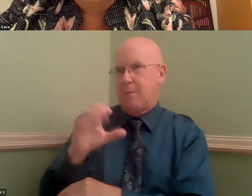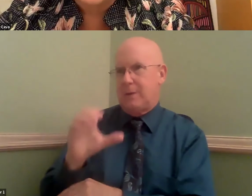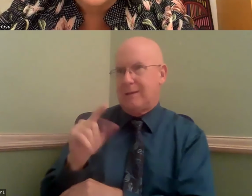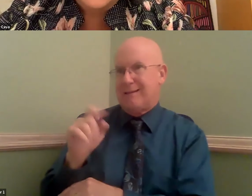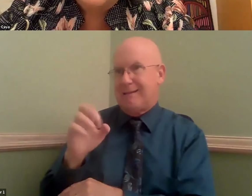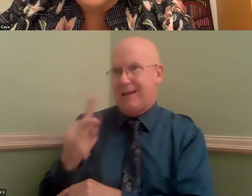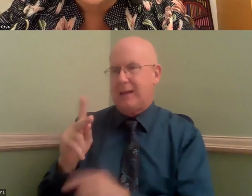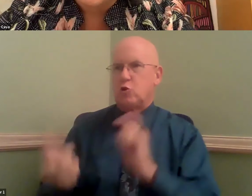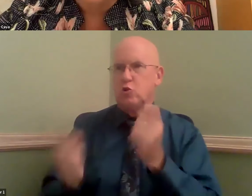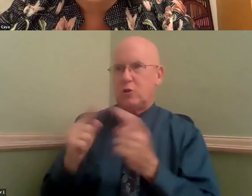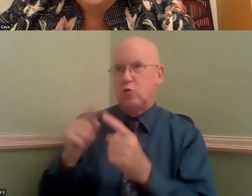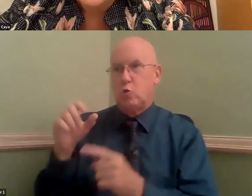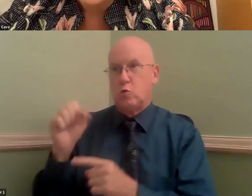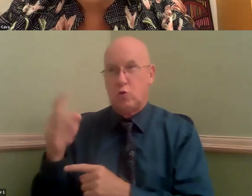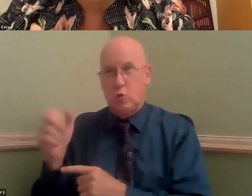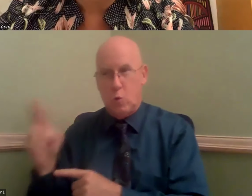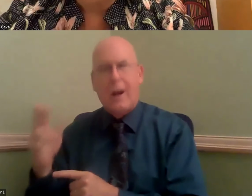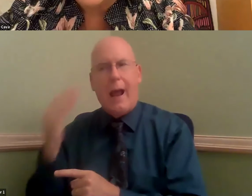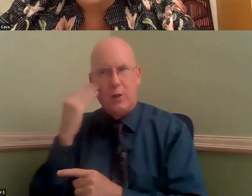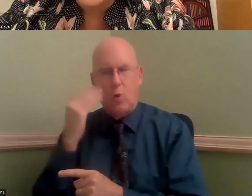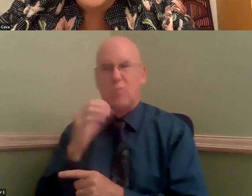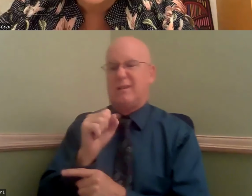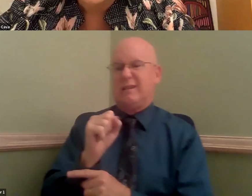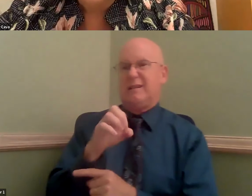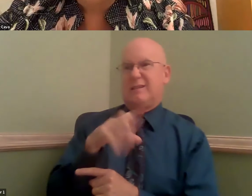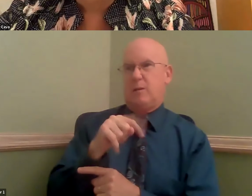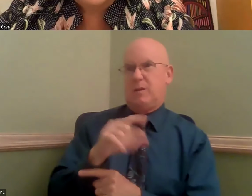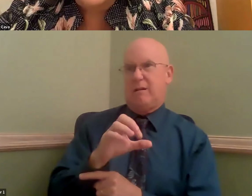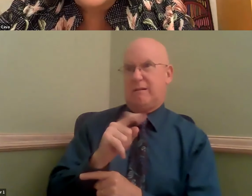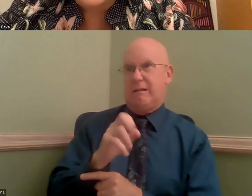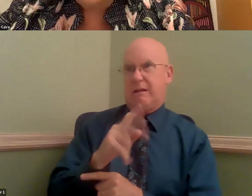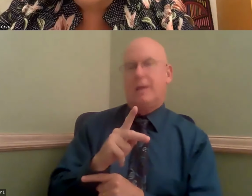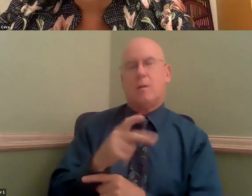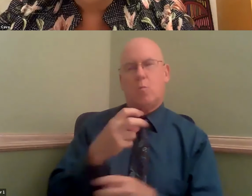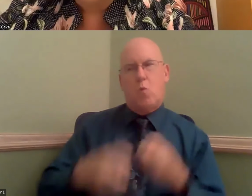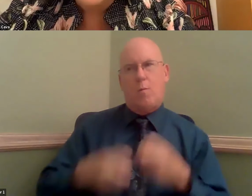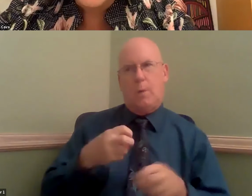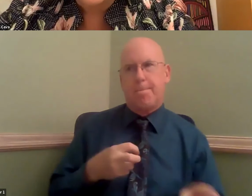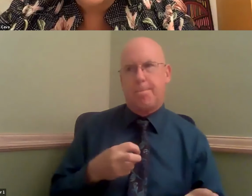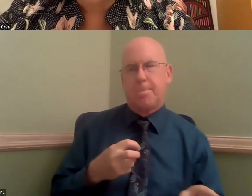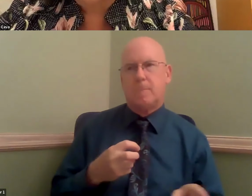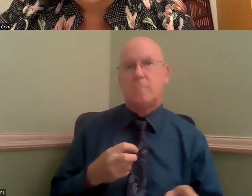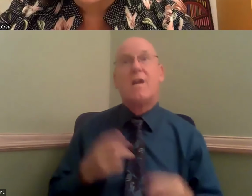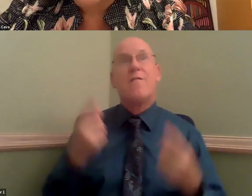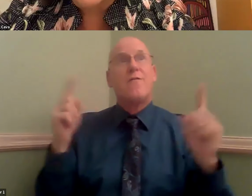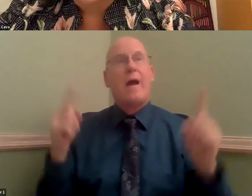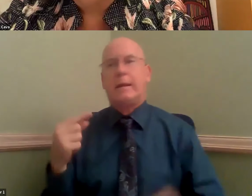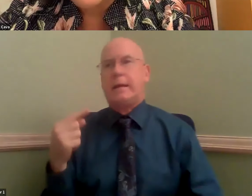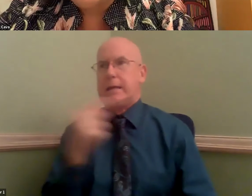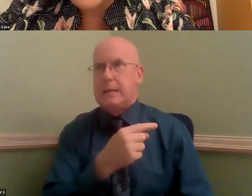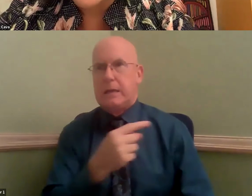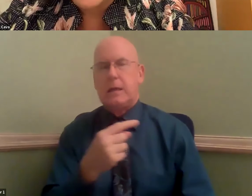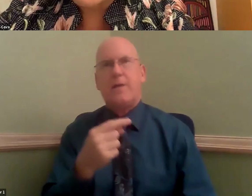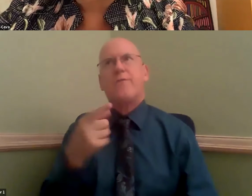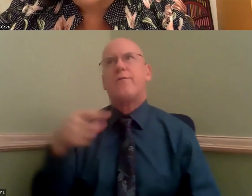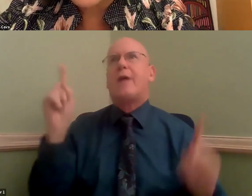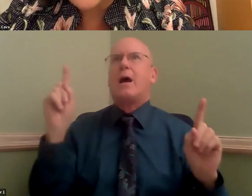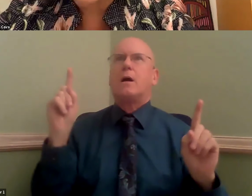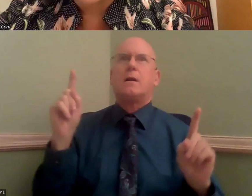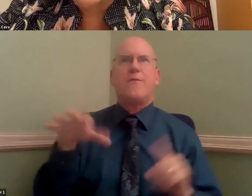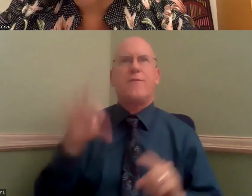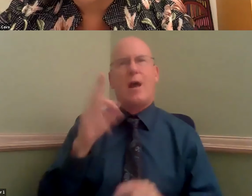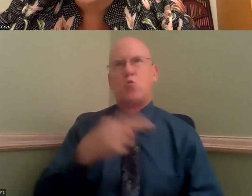that septic is a key part of the problem. My opponent finally got religion when there were tens of thousands of dead fish and